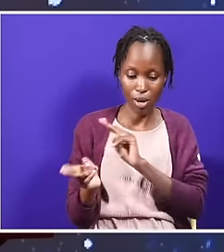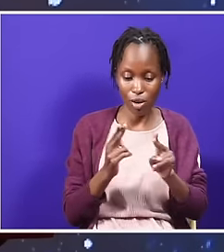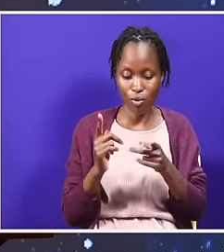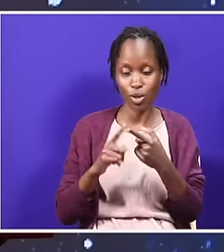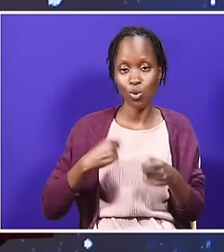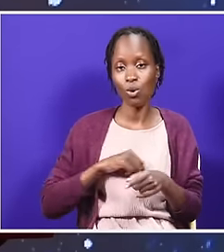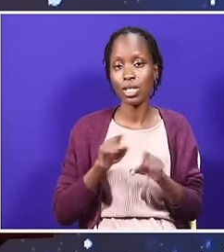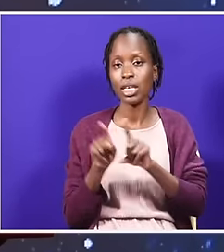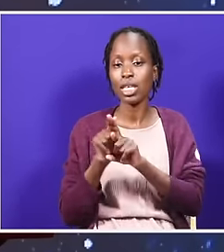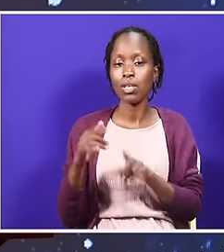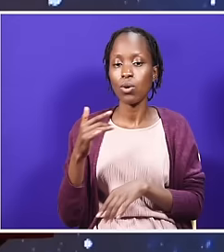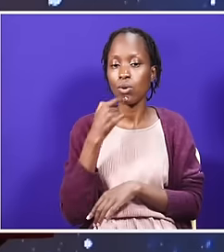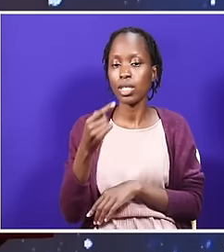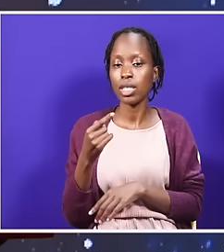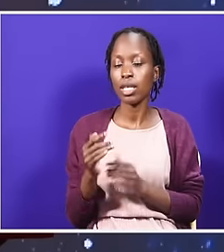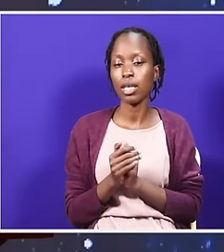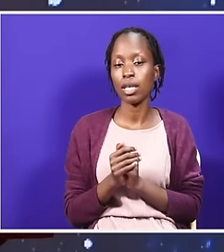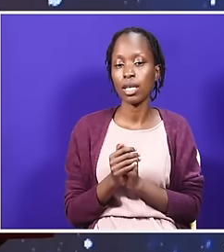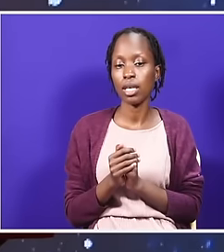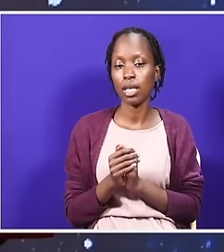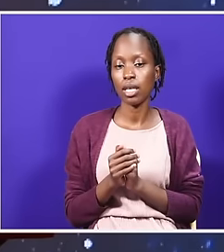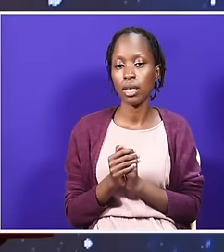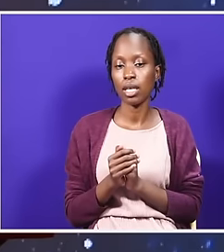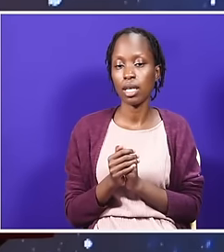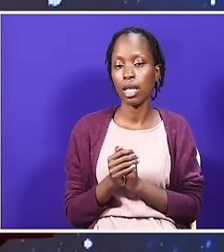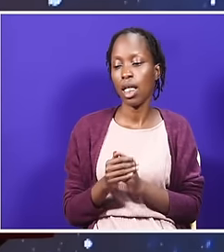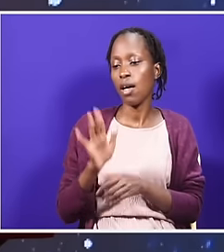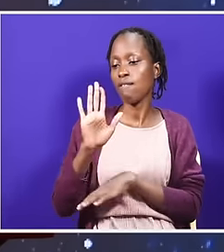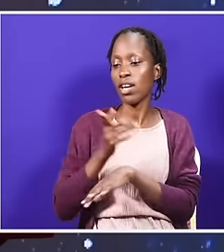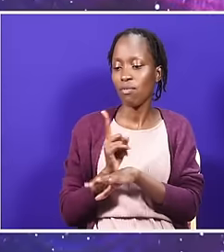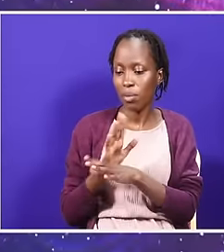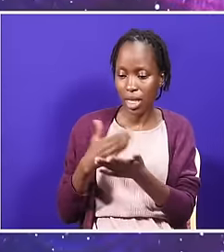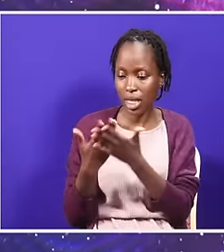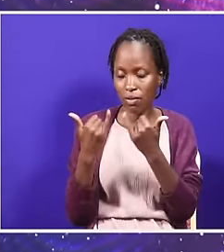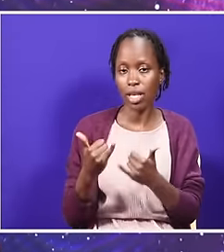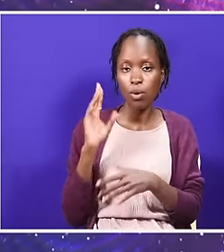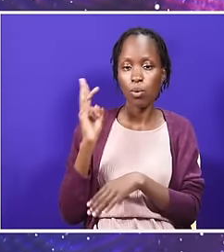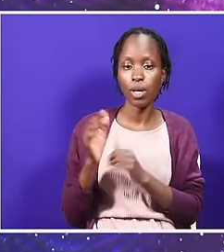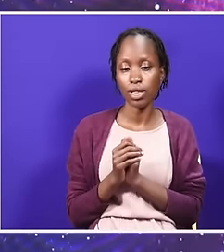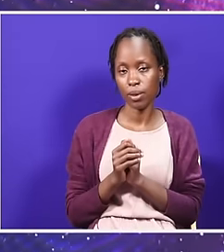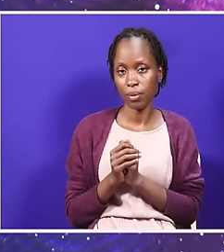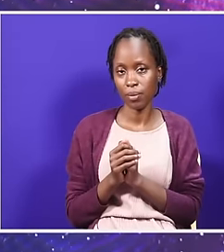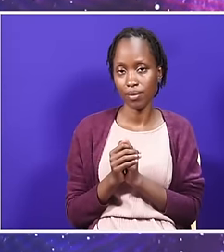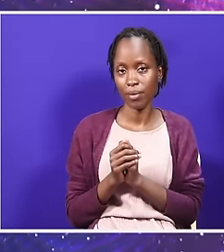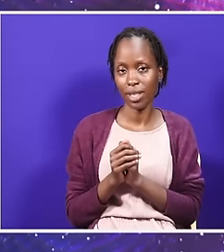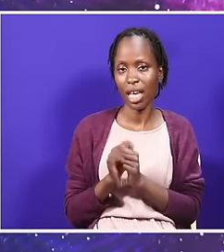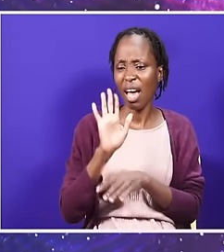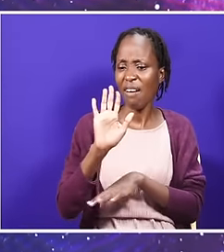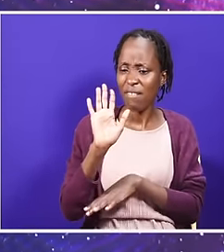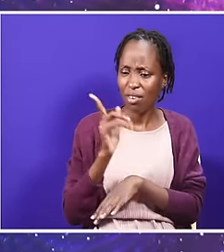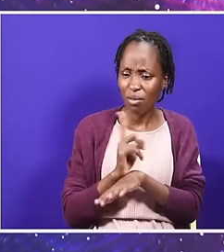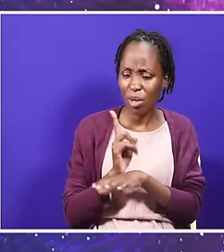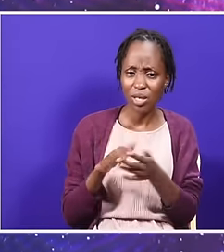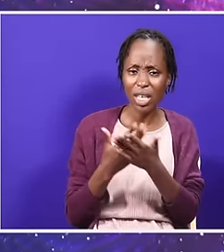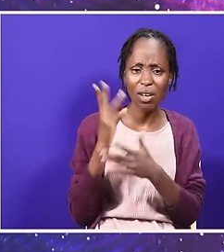us. We say, nipe 5 minutes, nipe... Nafika Sahi, just give me 5 minutes, I'll be there. We're in